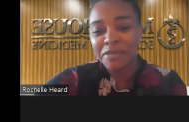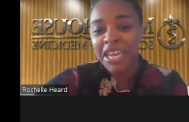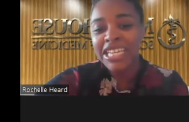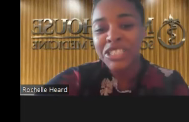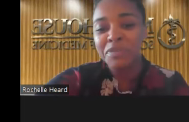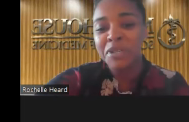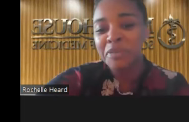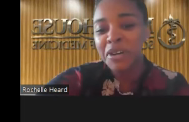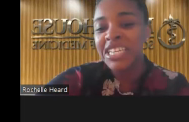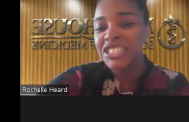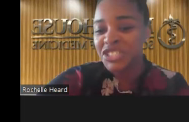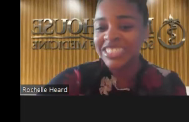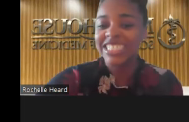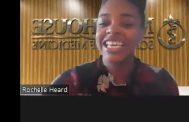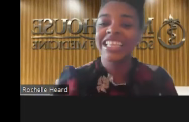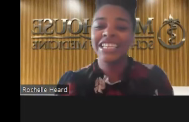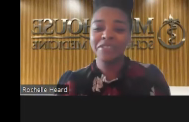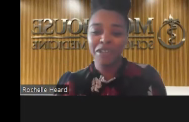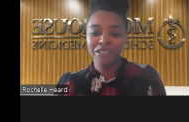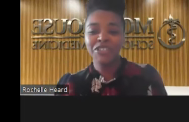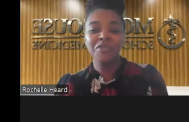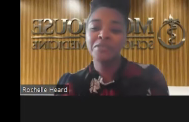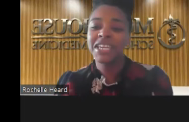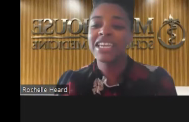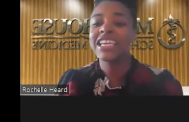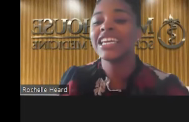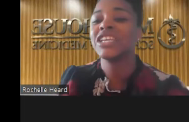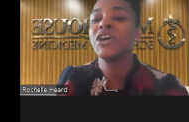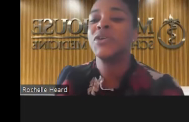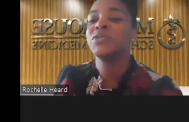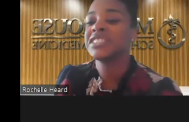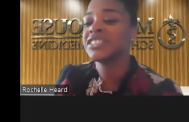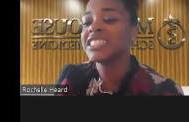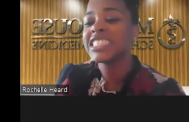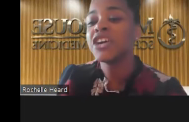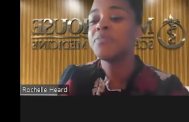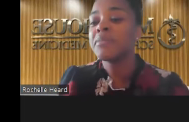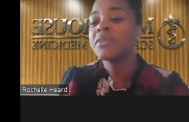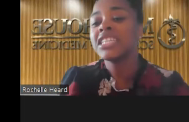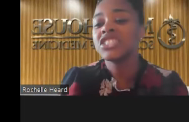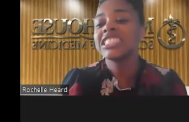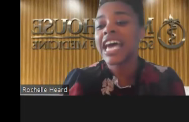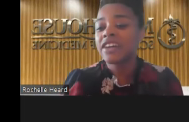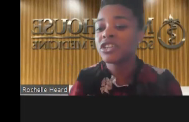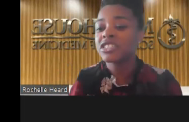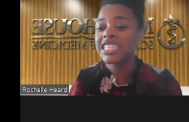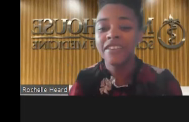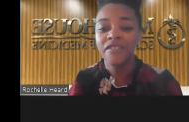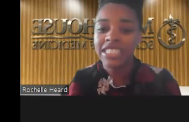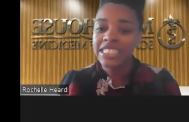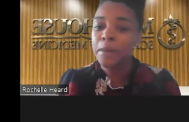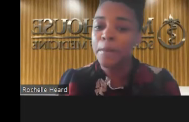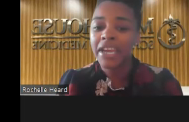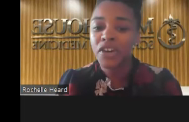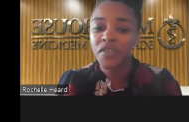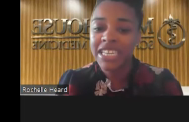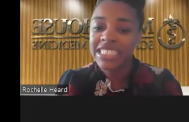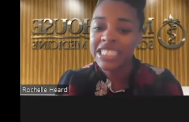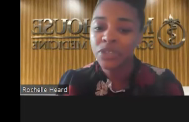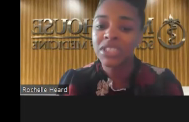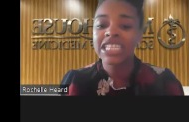CDC's campaign to promote and strengthen the emotional well-being and resiliency of populations adversely affected